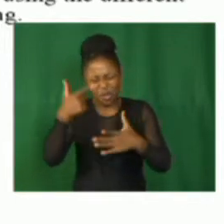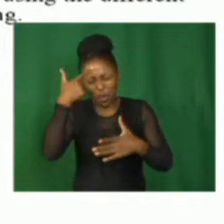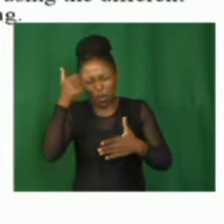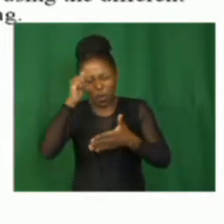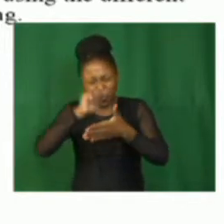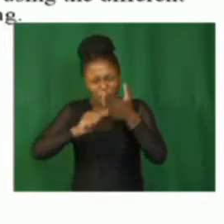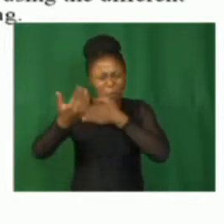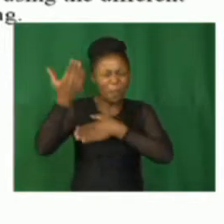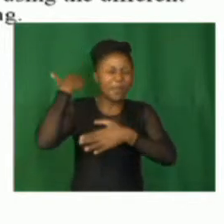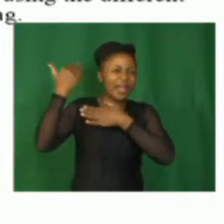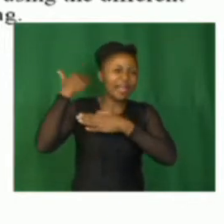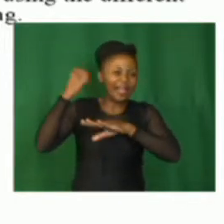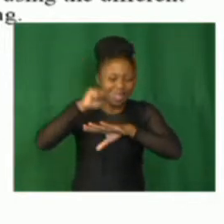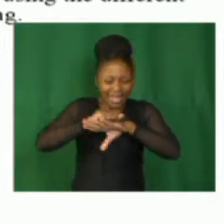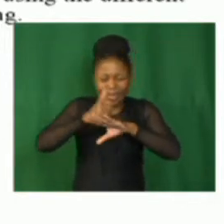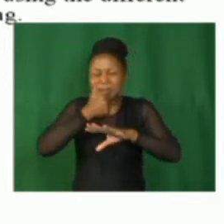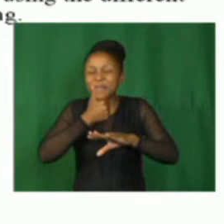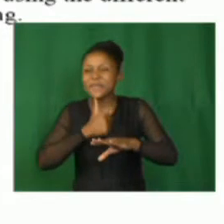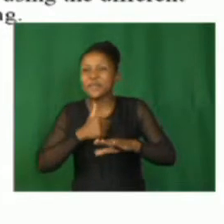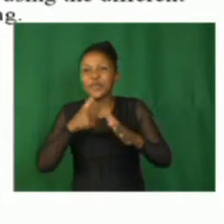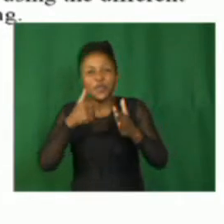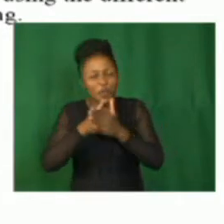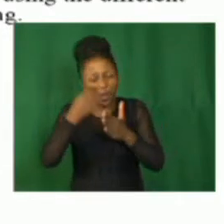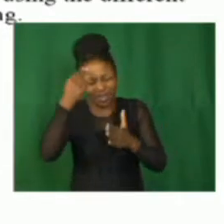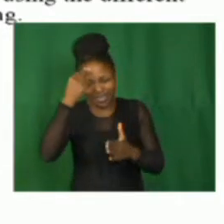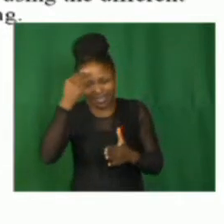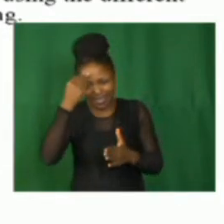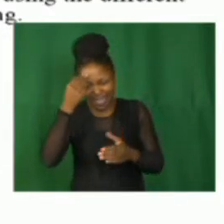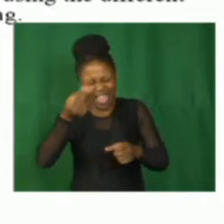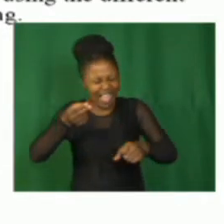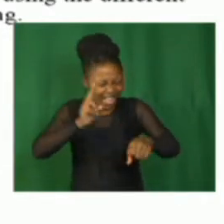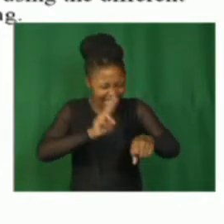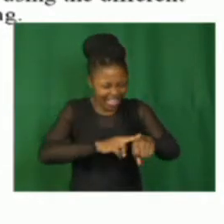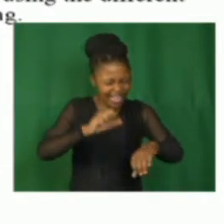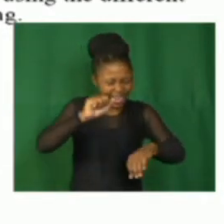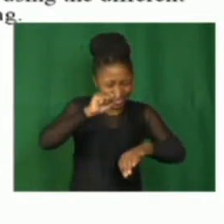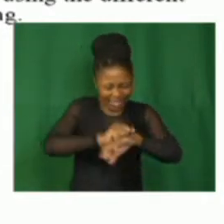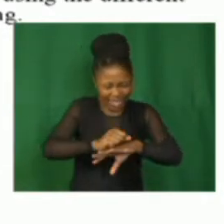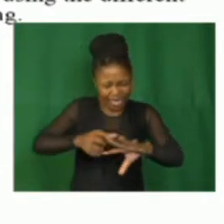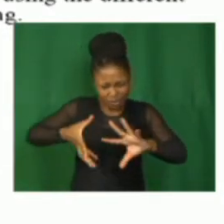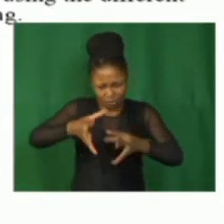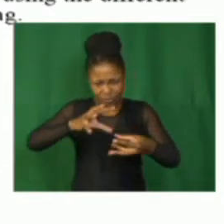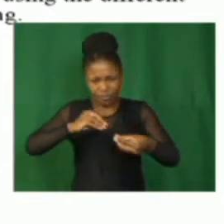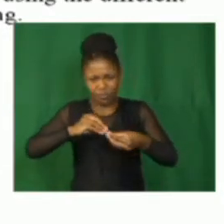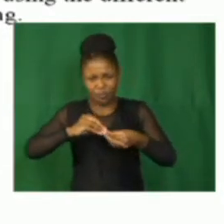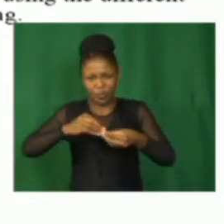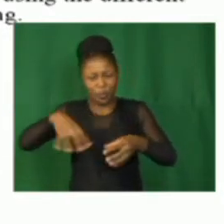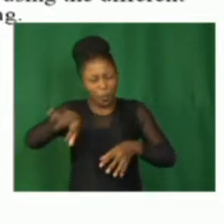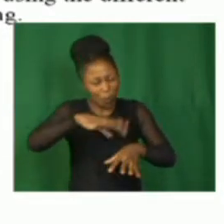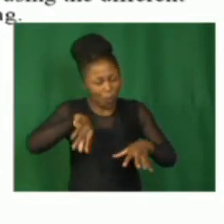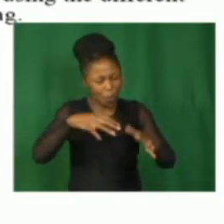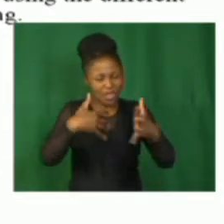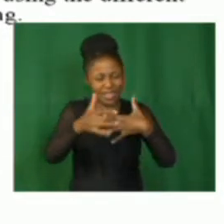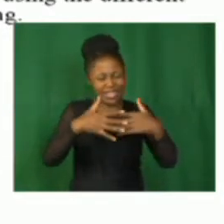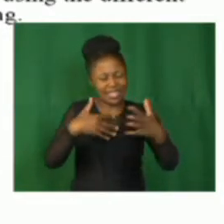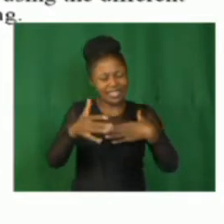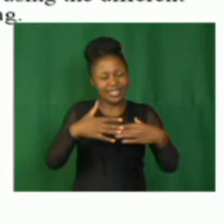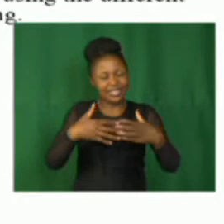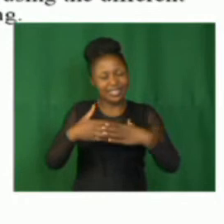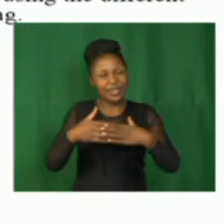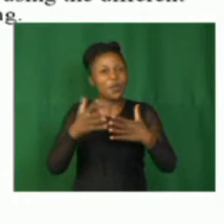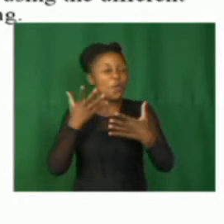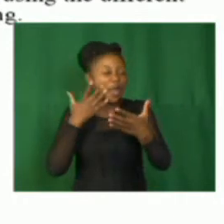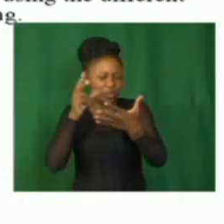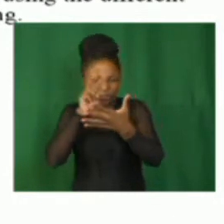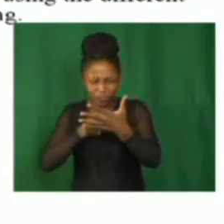they are reading. They can also summarize the passages they are reading. Just to mention a few, there are many reasons